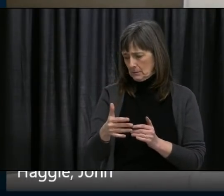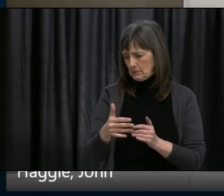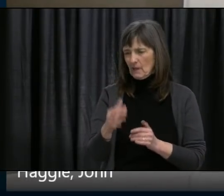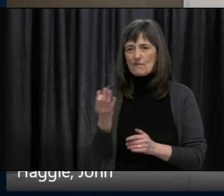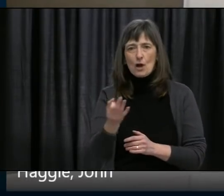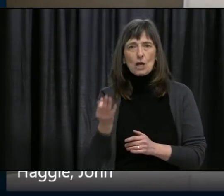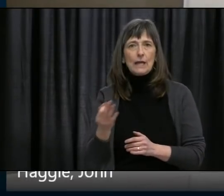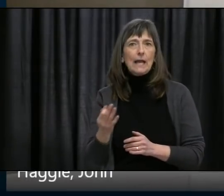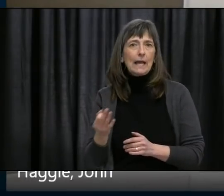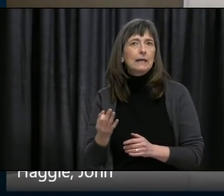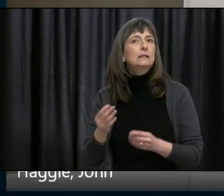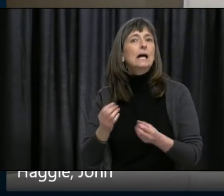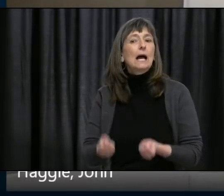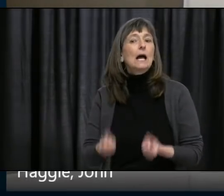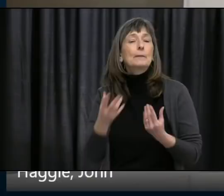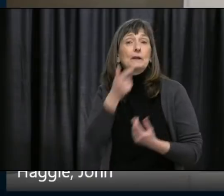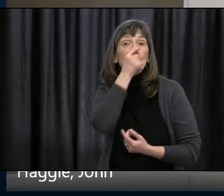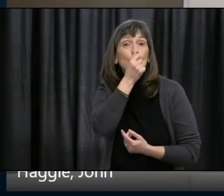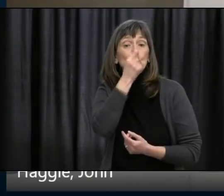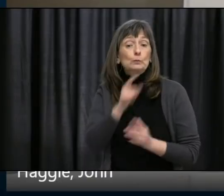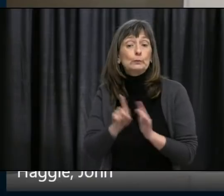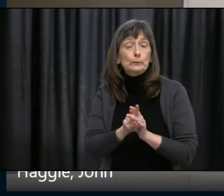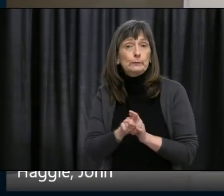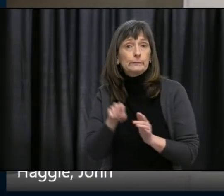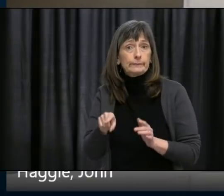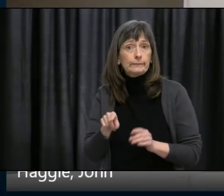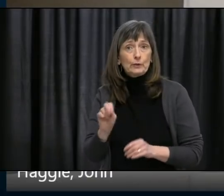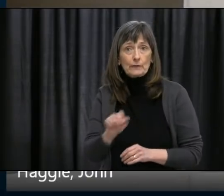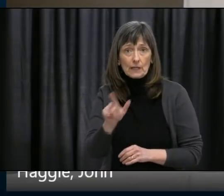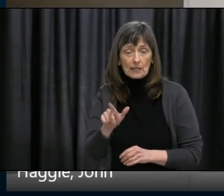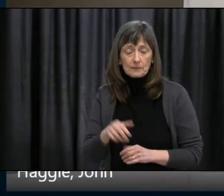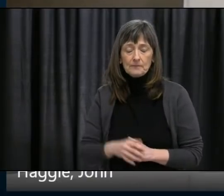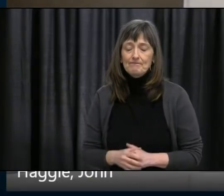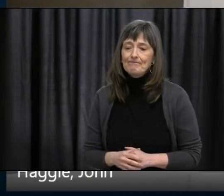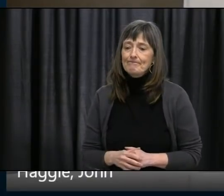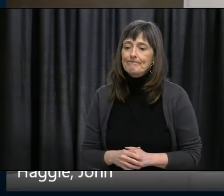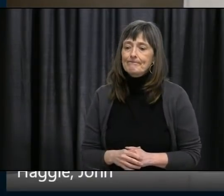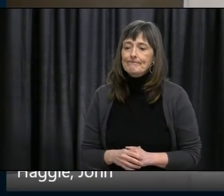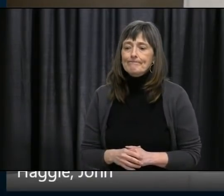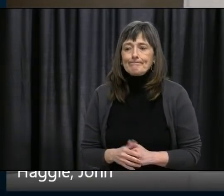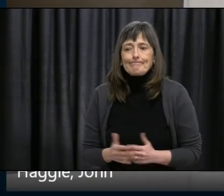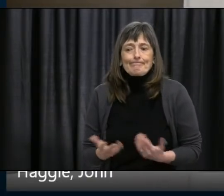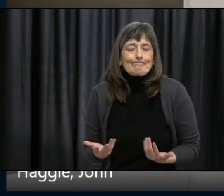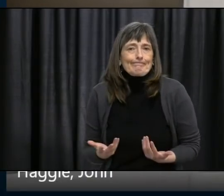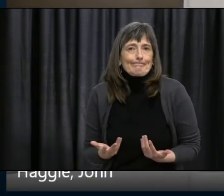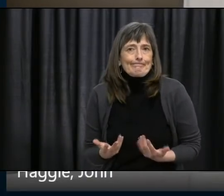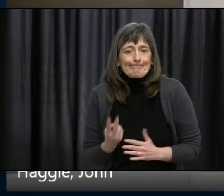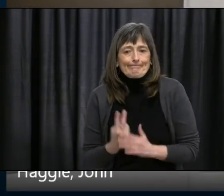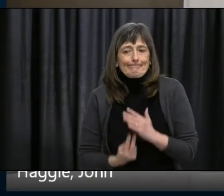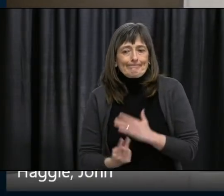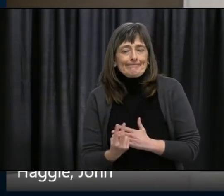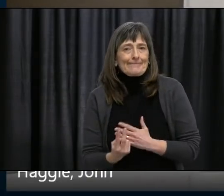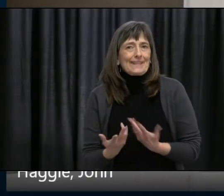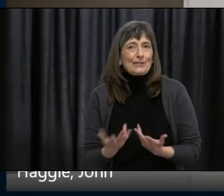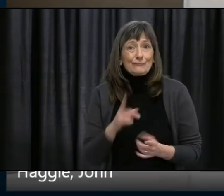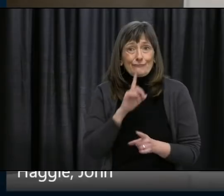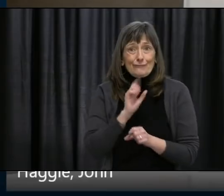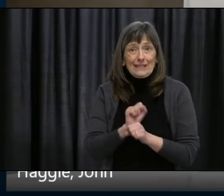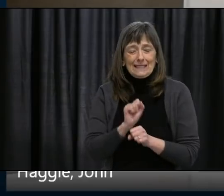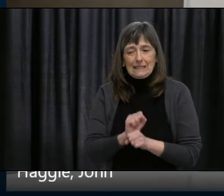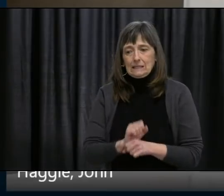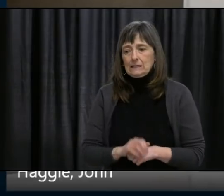Friday of this week. It's hard to know without comparing